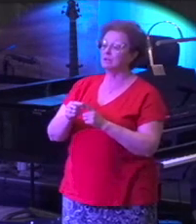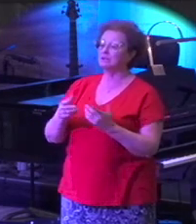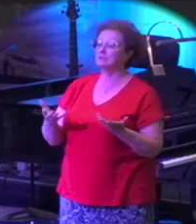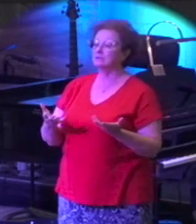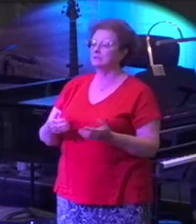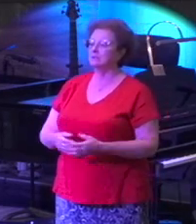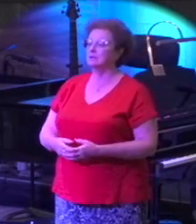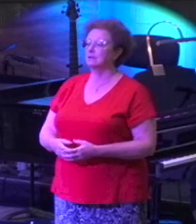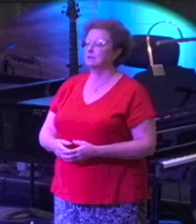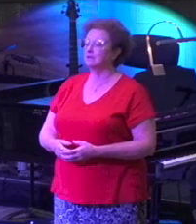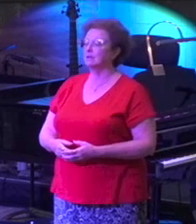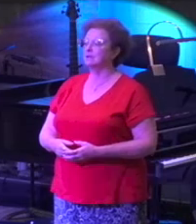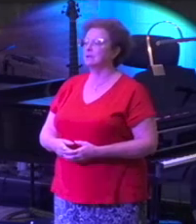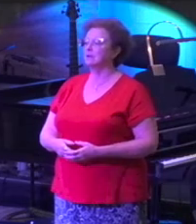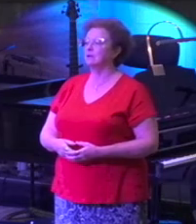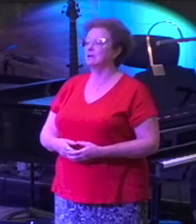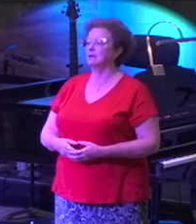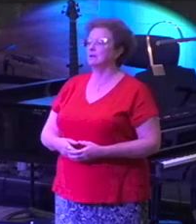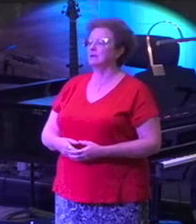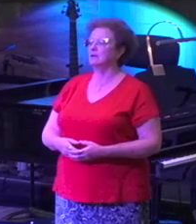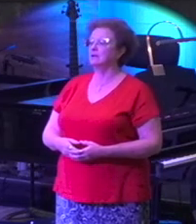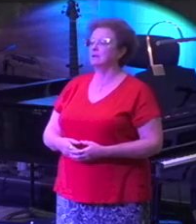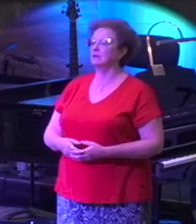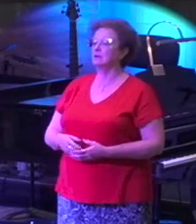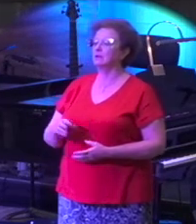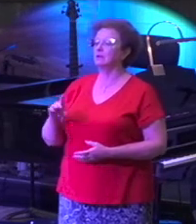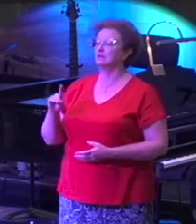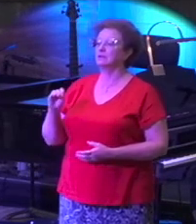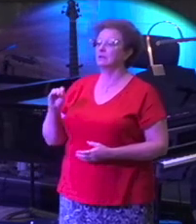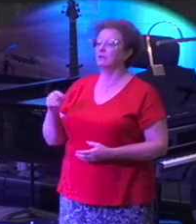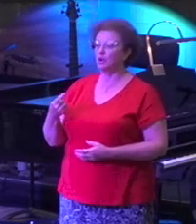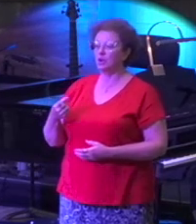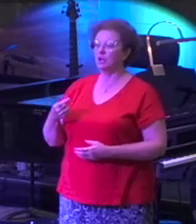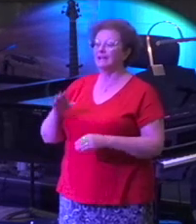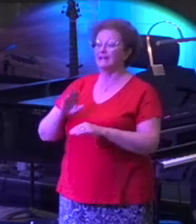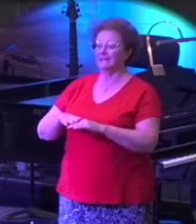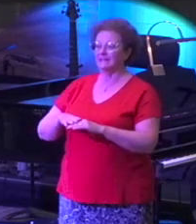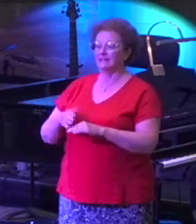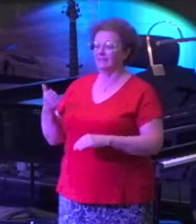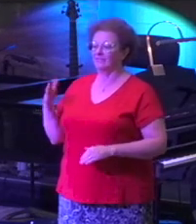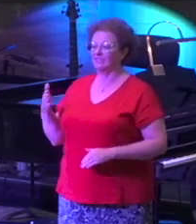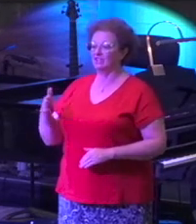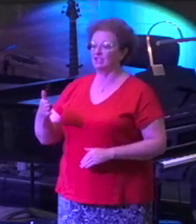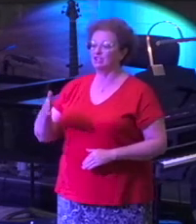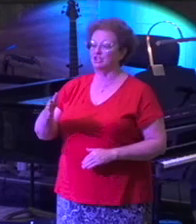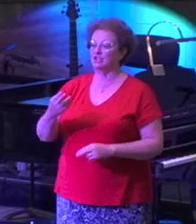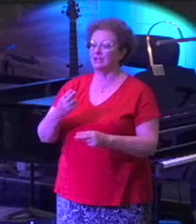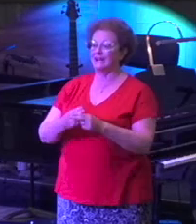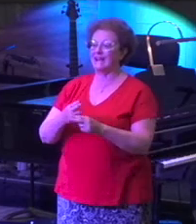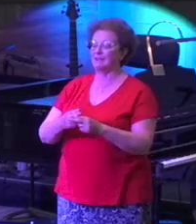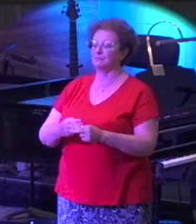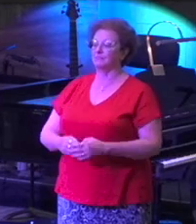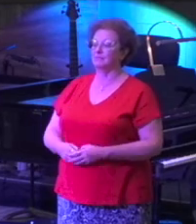Hebrew, dog. Everybody say dog. That's how you say fish in Hebrew. Did you know that? A gadol dog, a